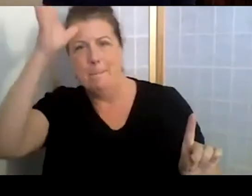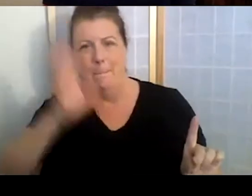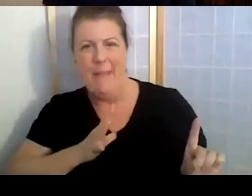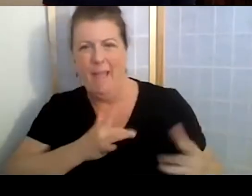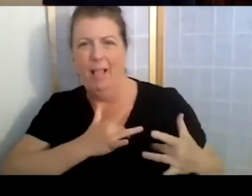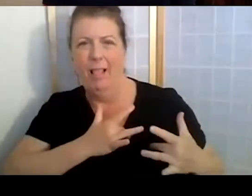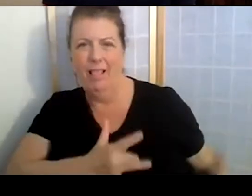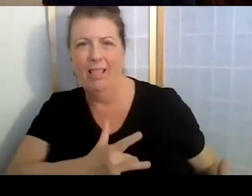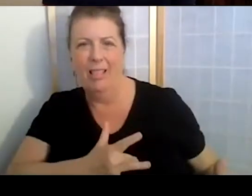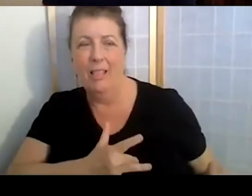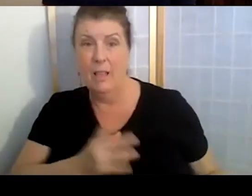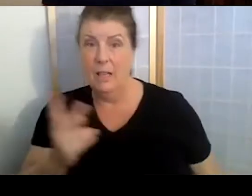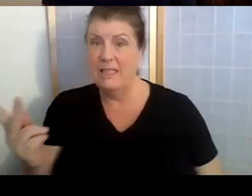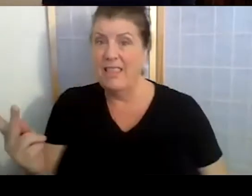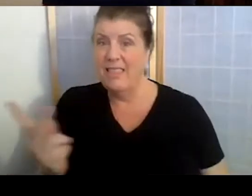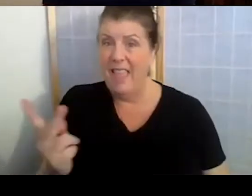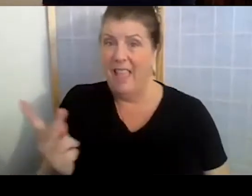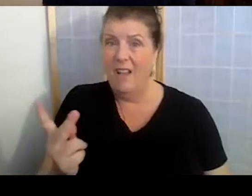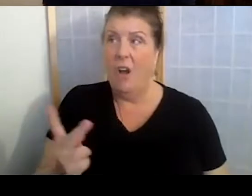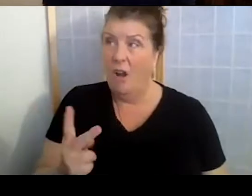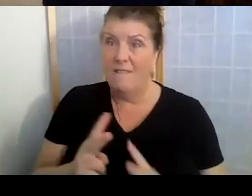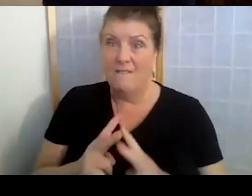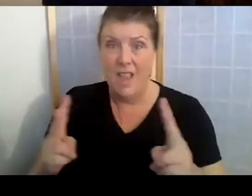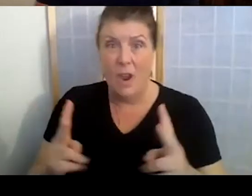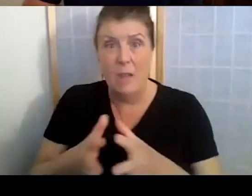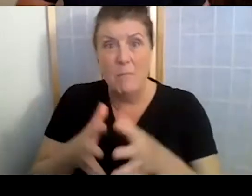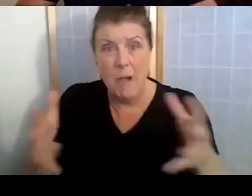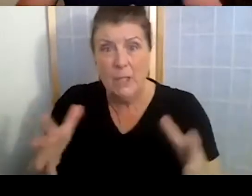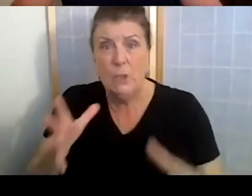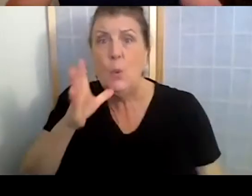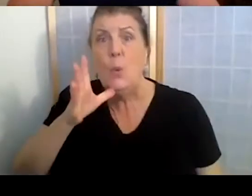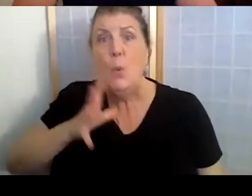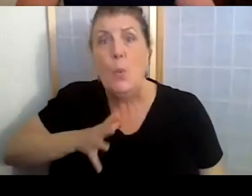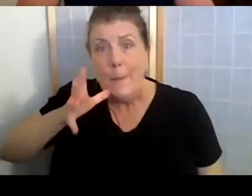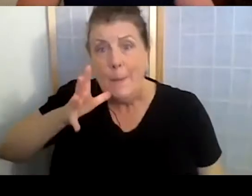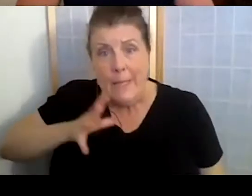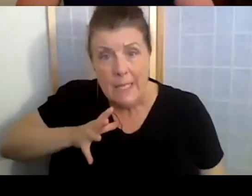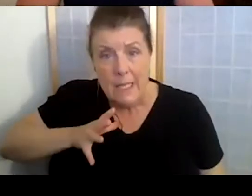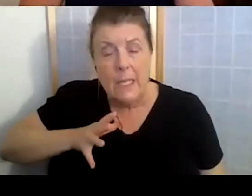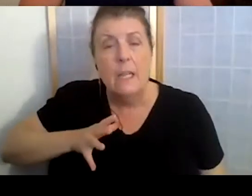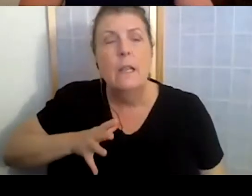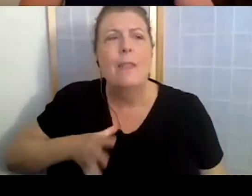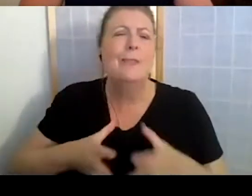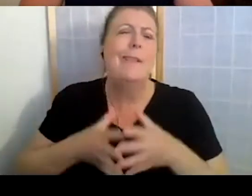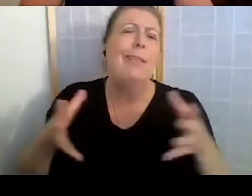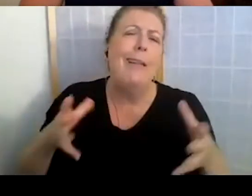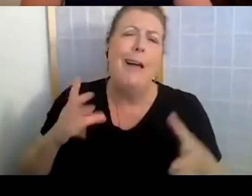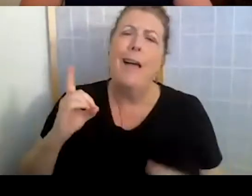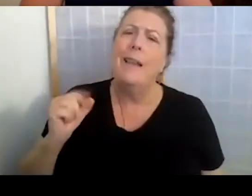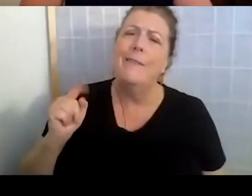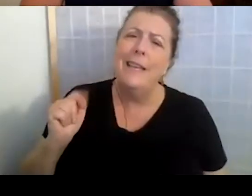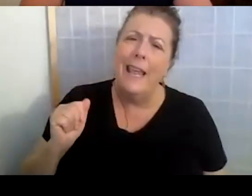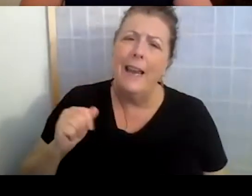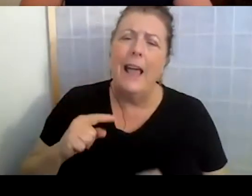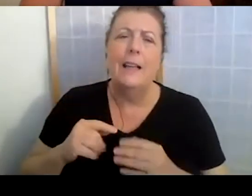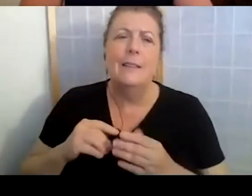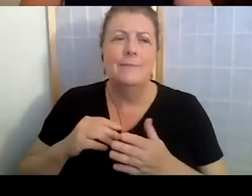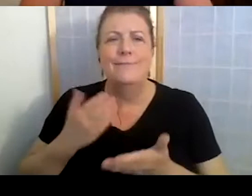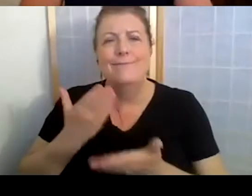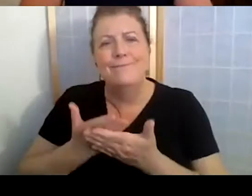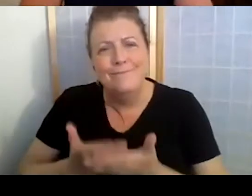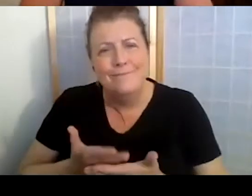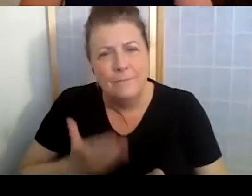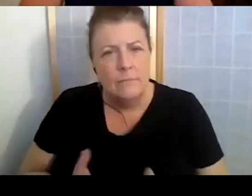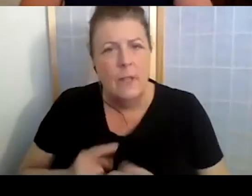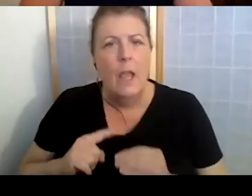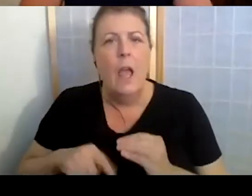And the fact that there, you know, there's a ton of data out there about the correlation between how many women are on